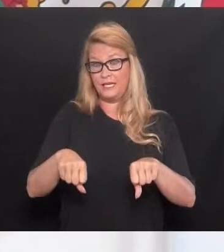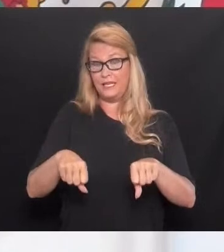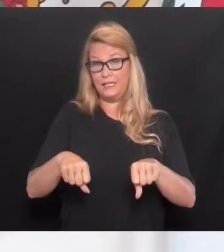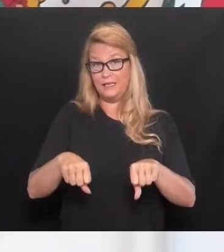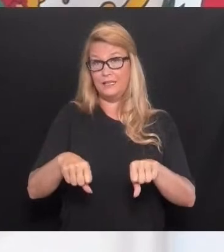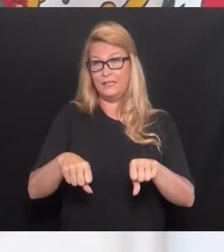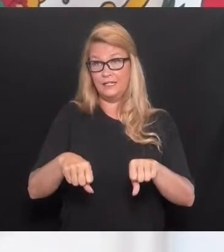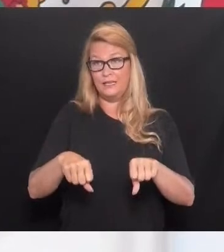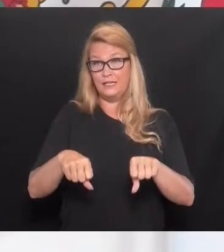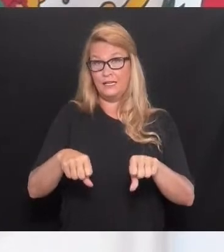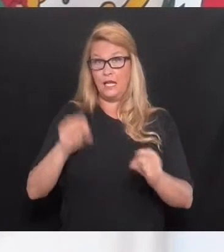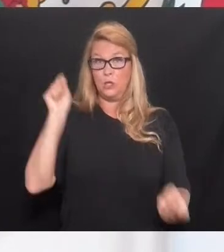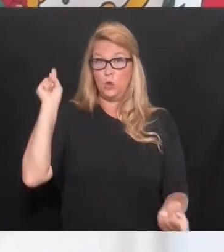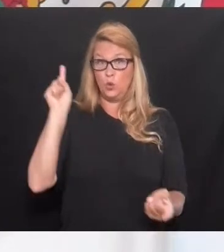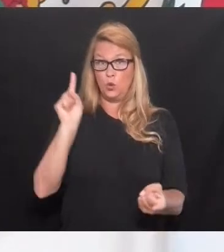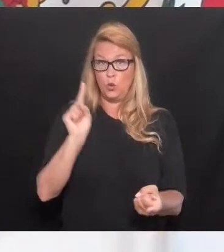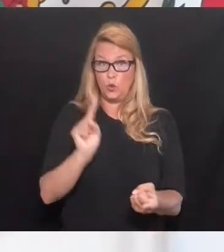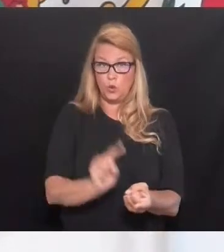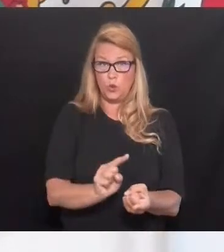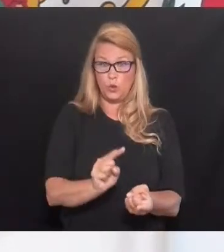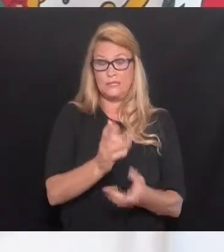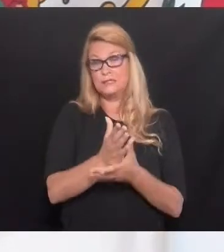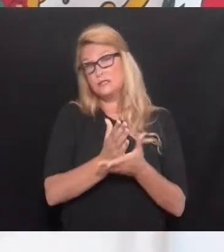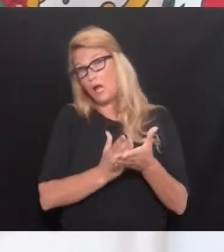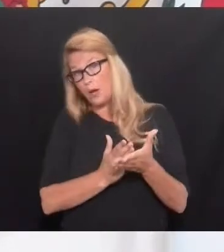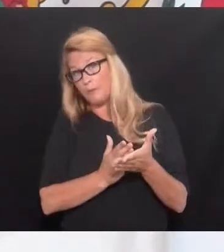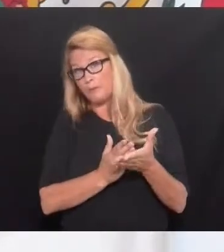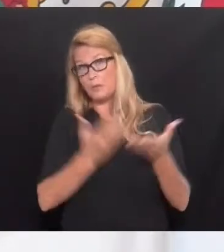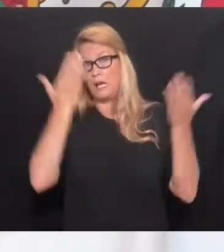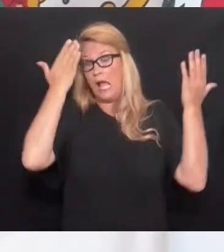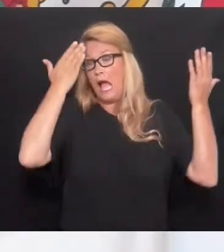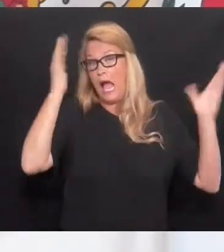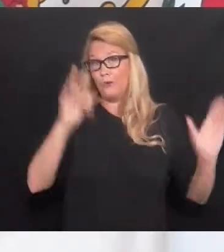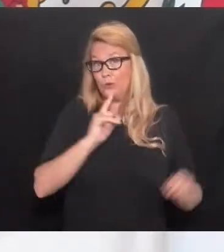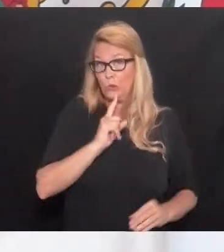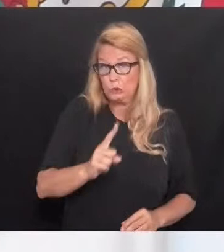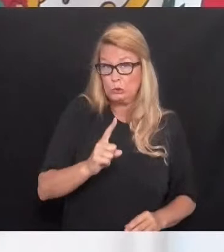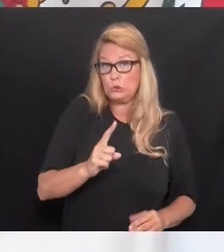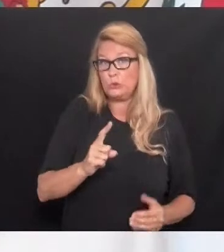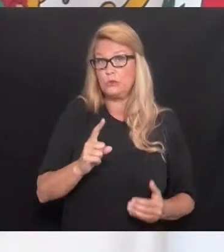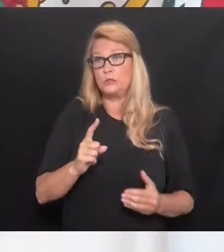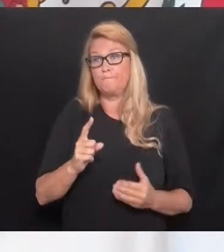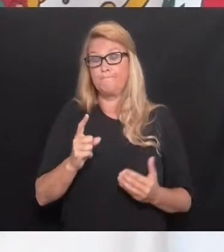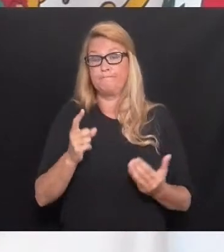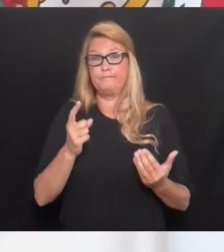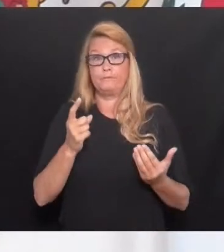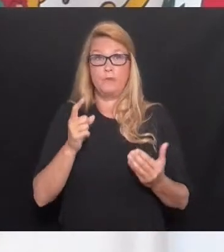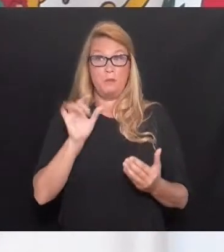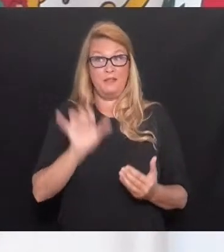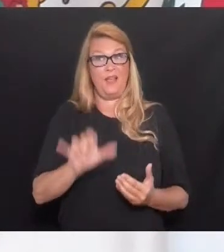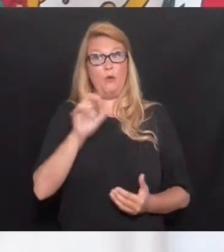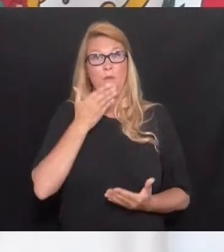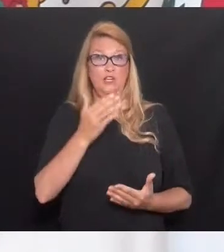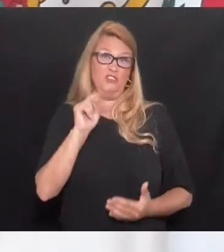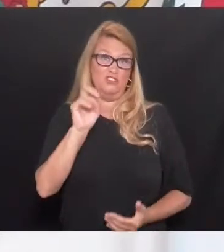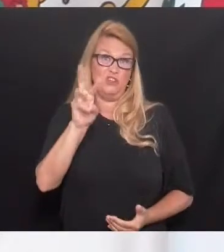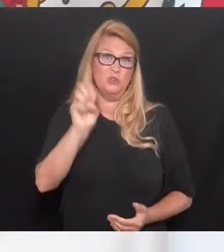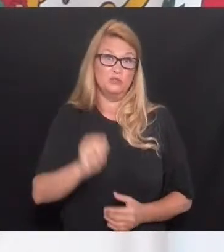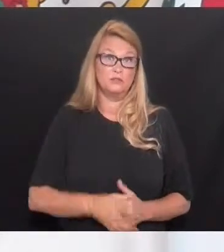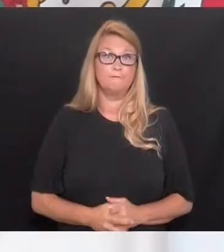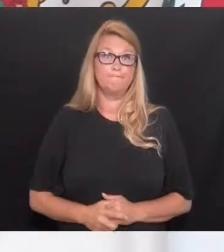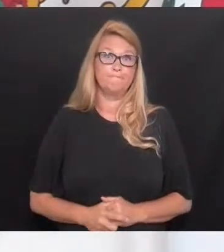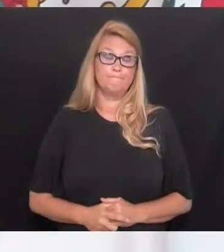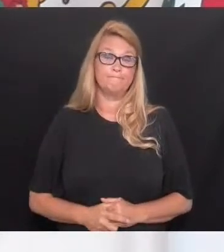know, winding down some. Well, if that be the case, unbelievable, great news, great